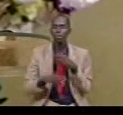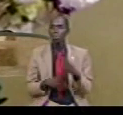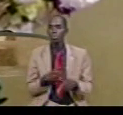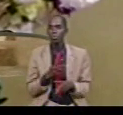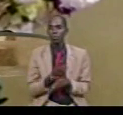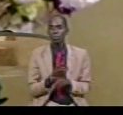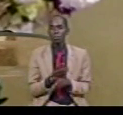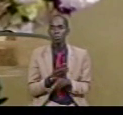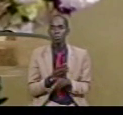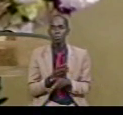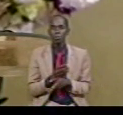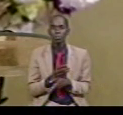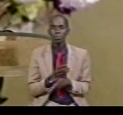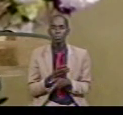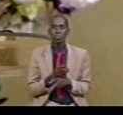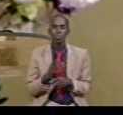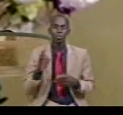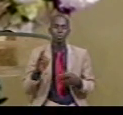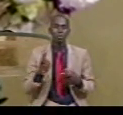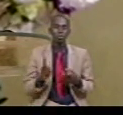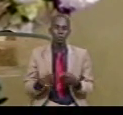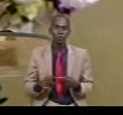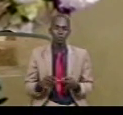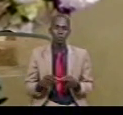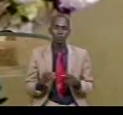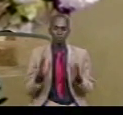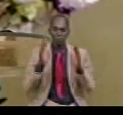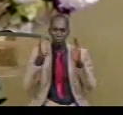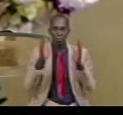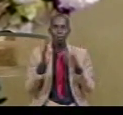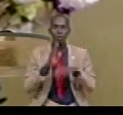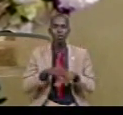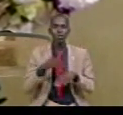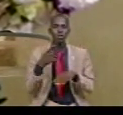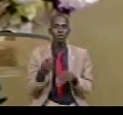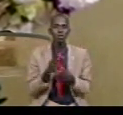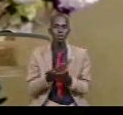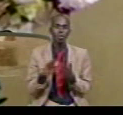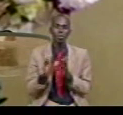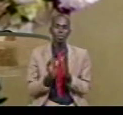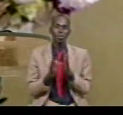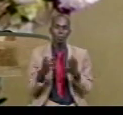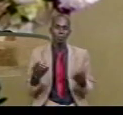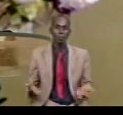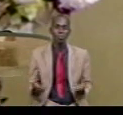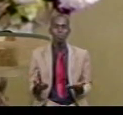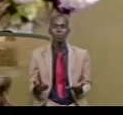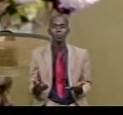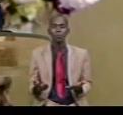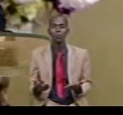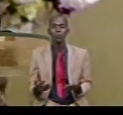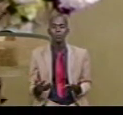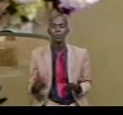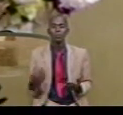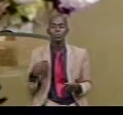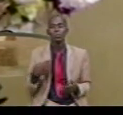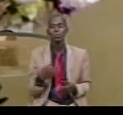to the study of the Holy Bible. We owe a debt of